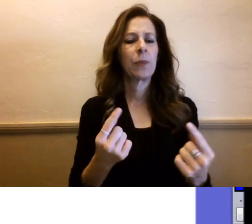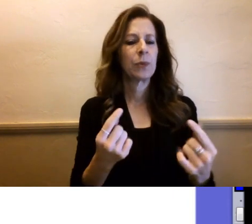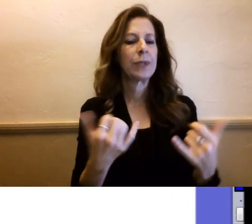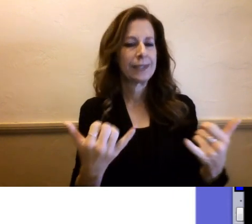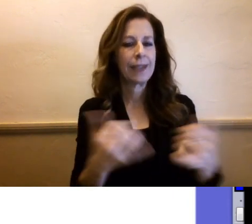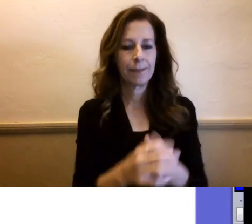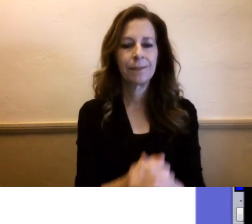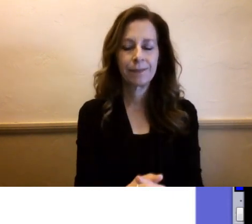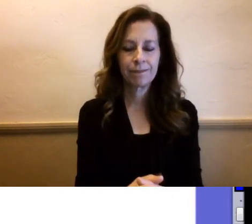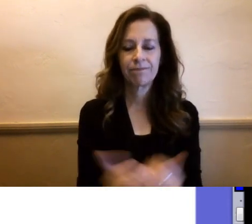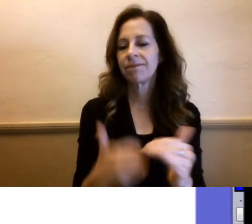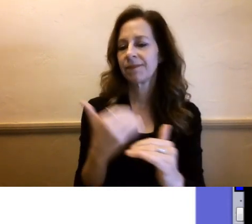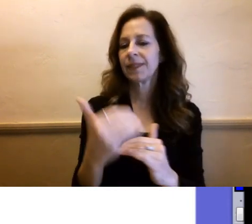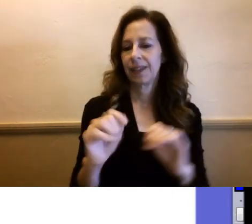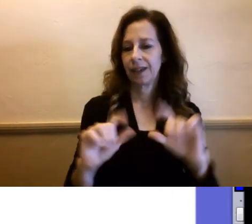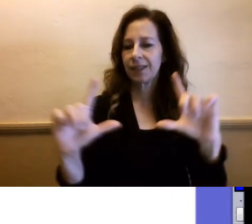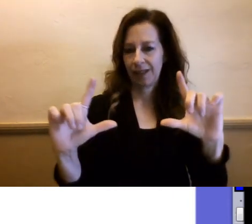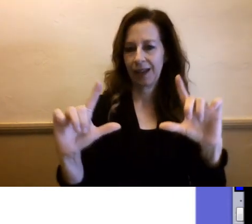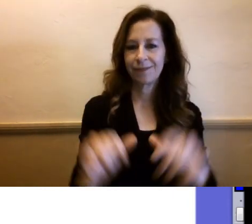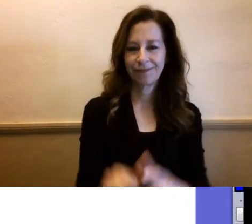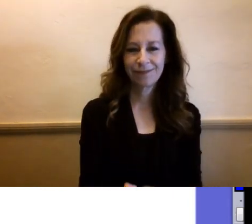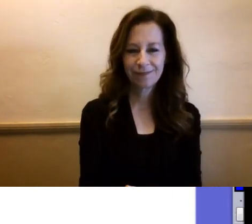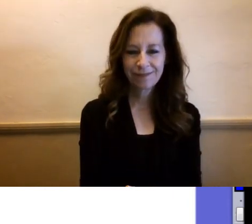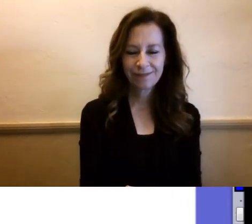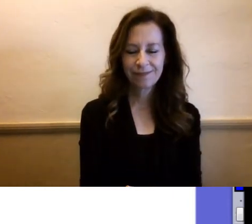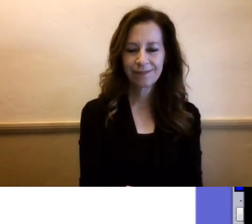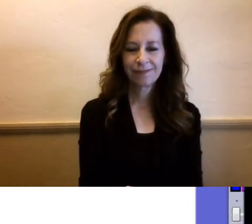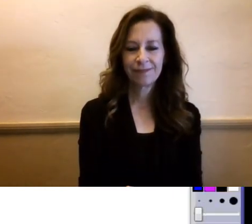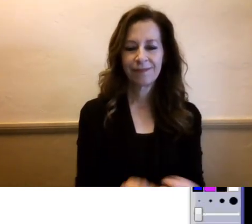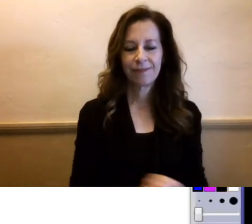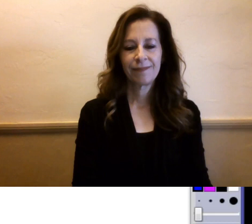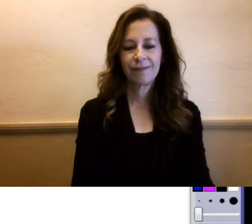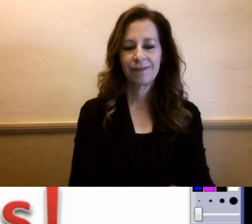today. All right, next slide.